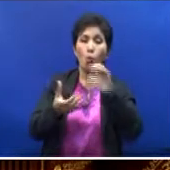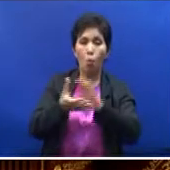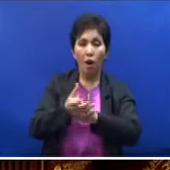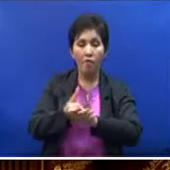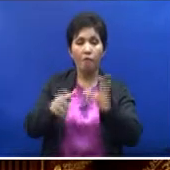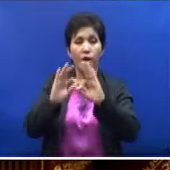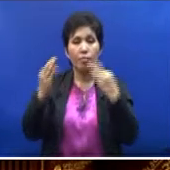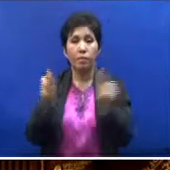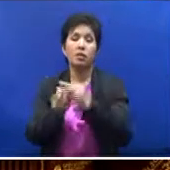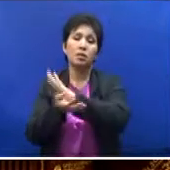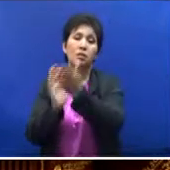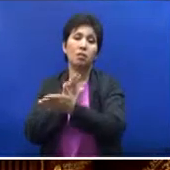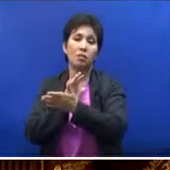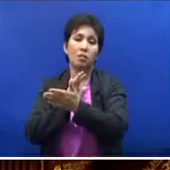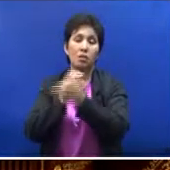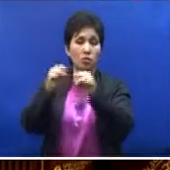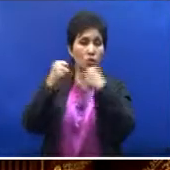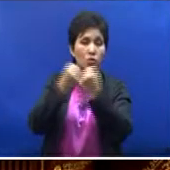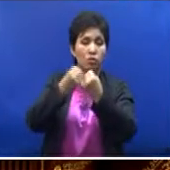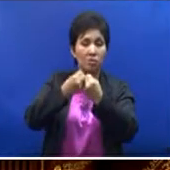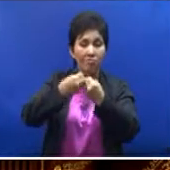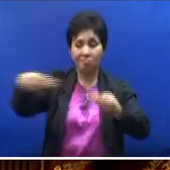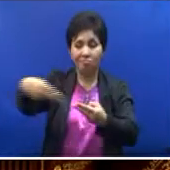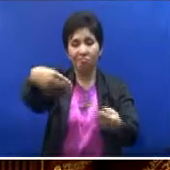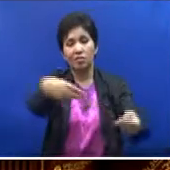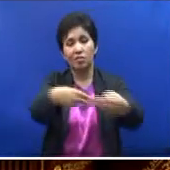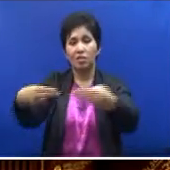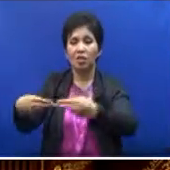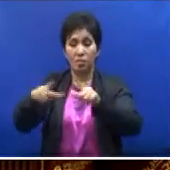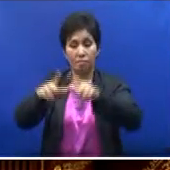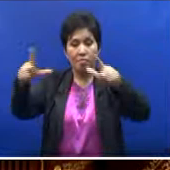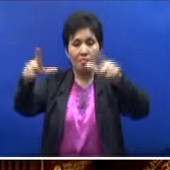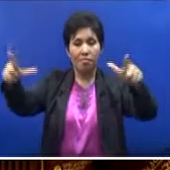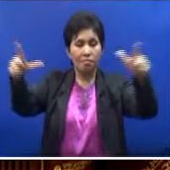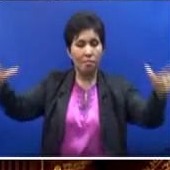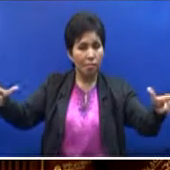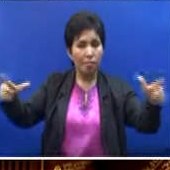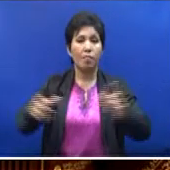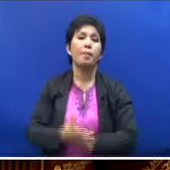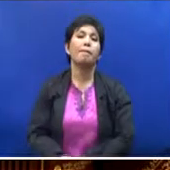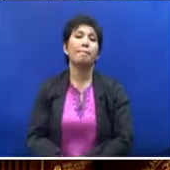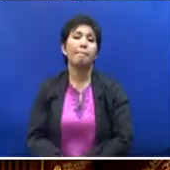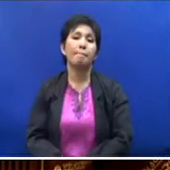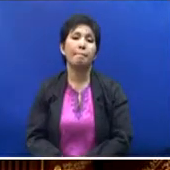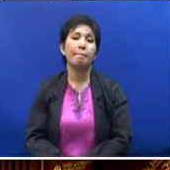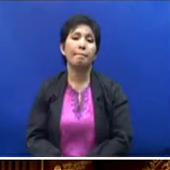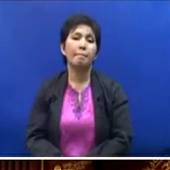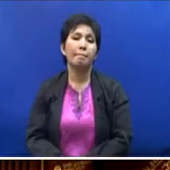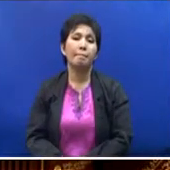family, so the social network will becoming larger and larger. Okay.